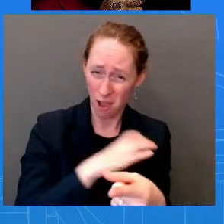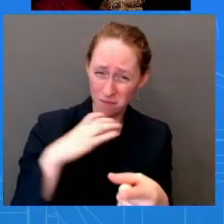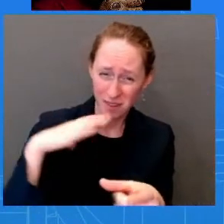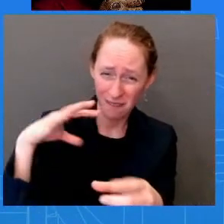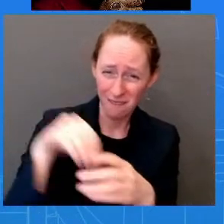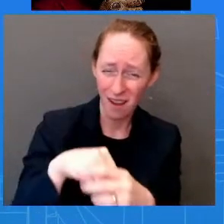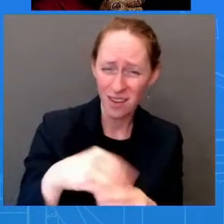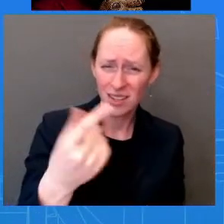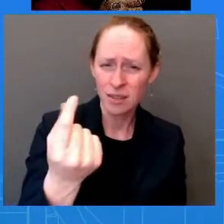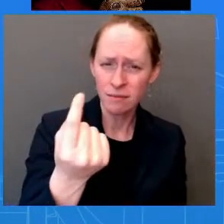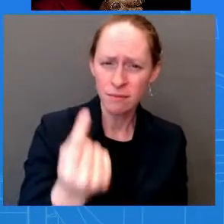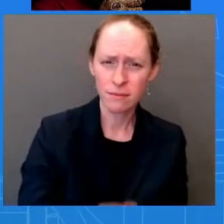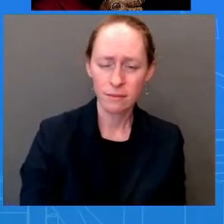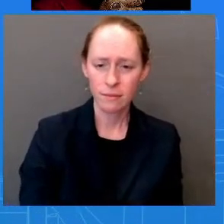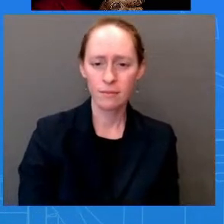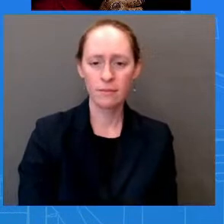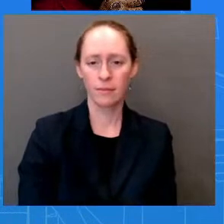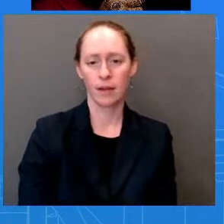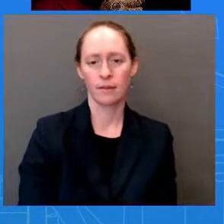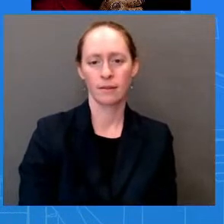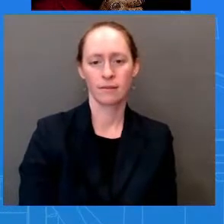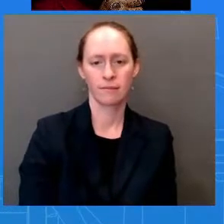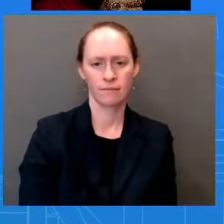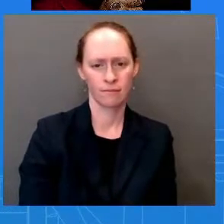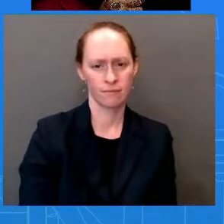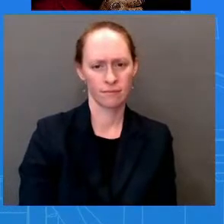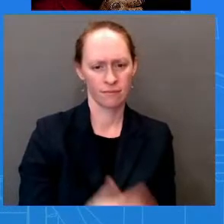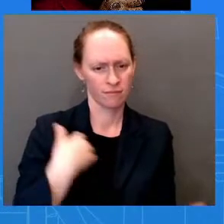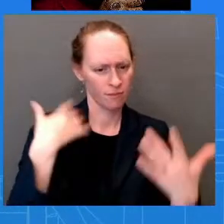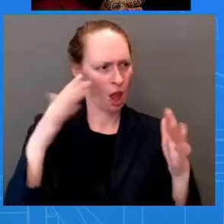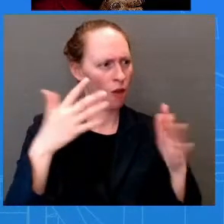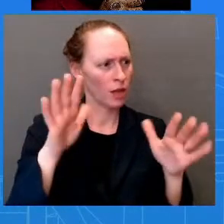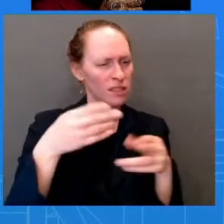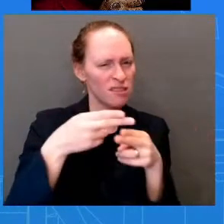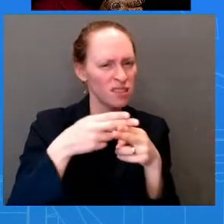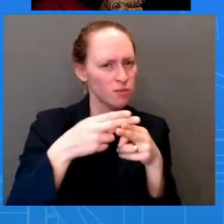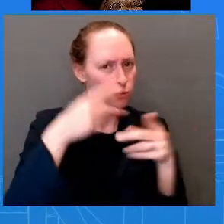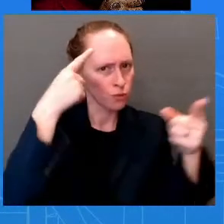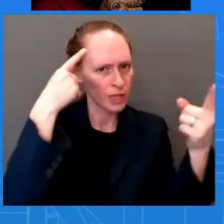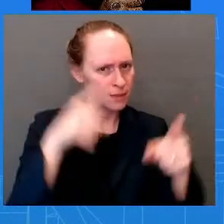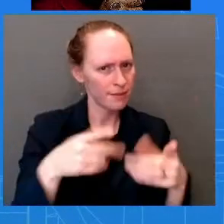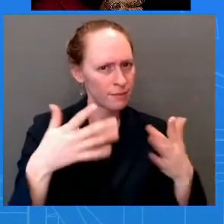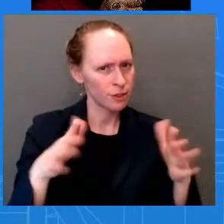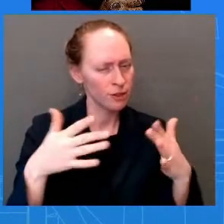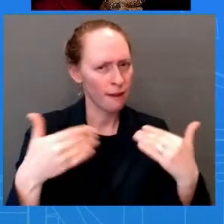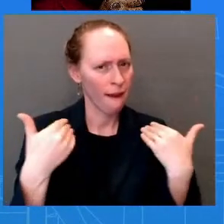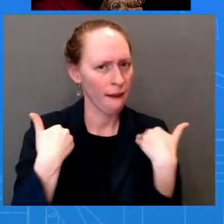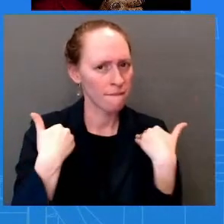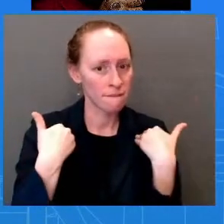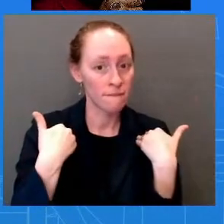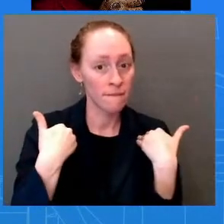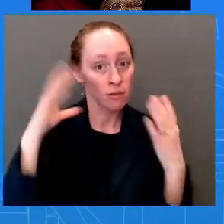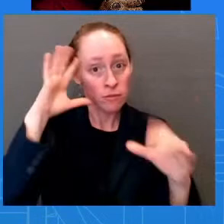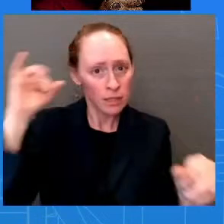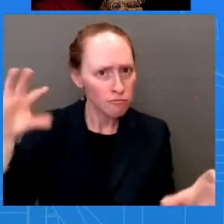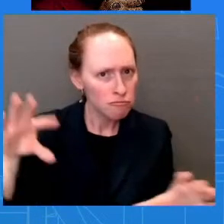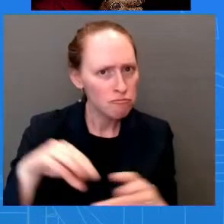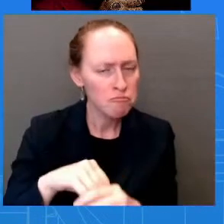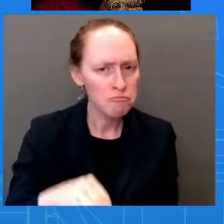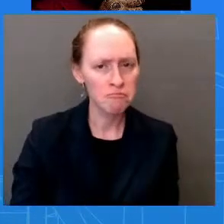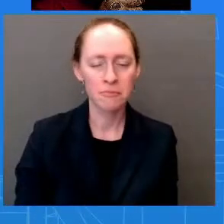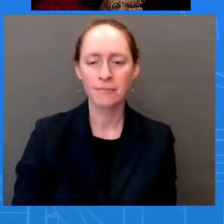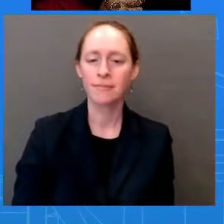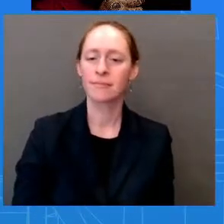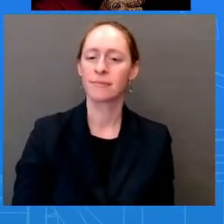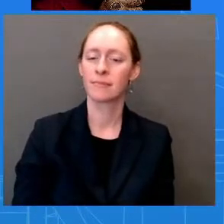as you all know about, and we have said I just said the president has been directly involved. He's been in touch, the administration more broadly has been